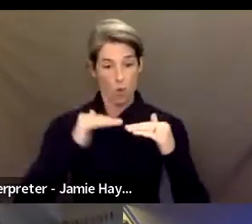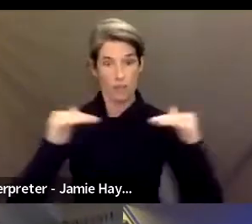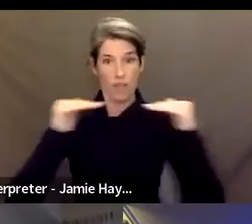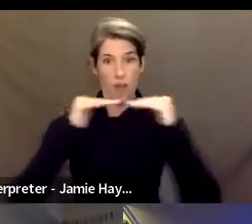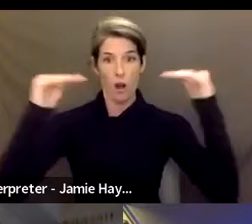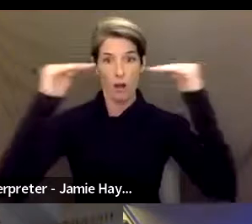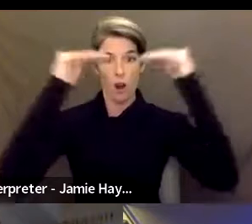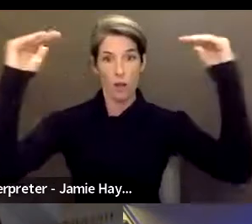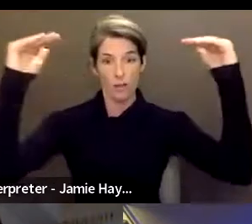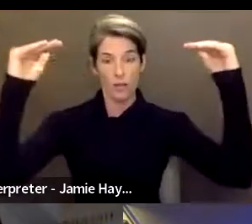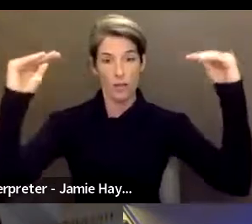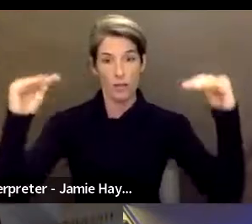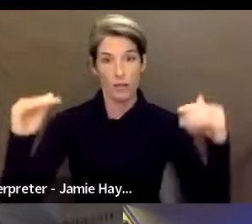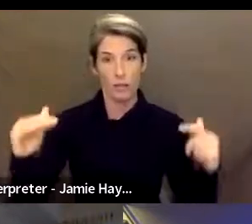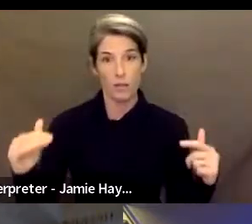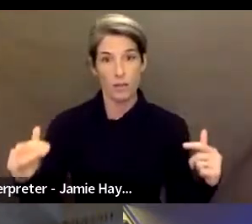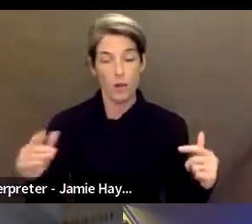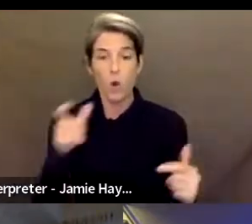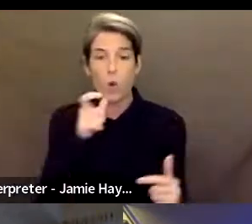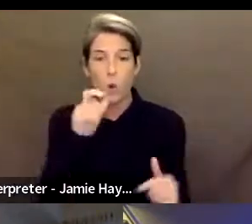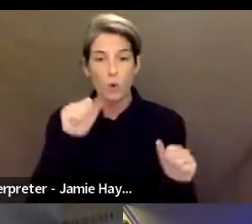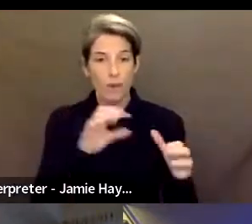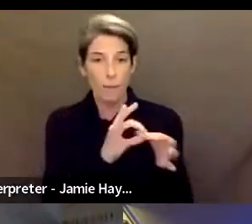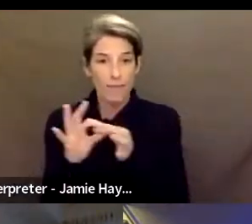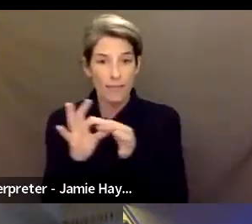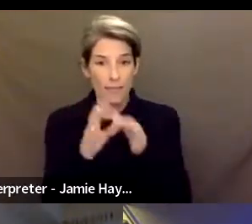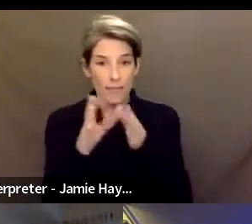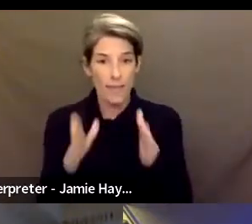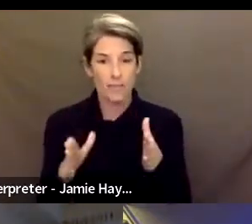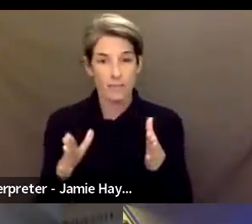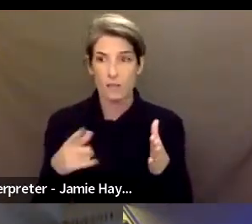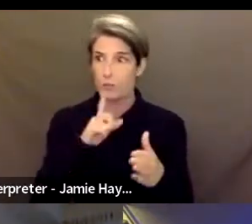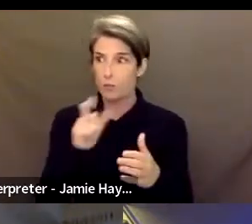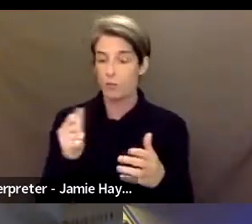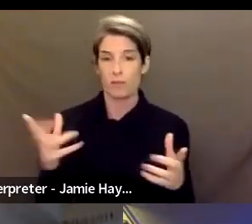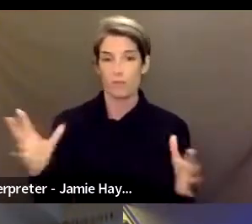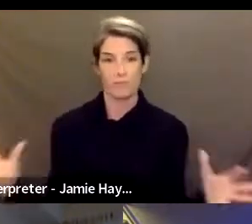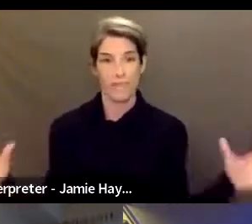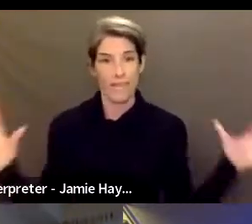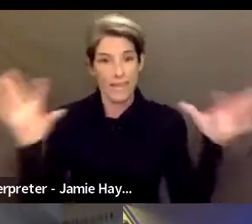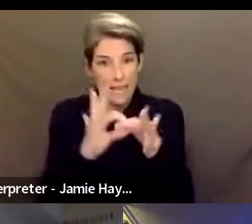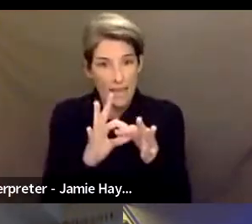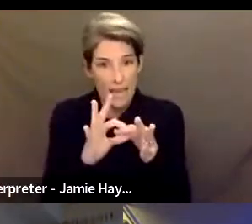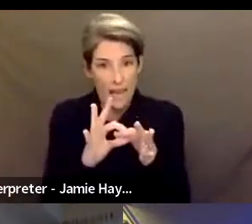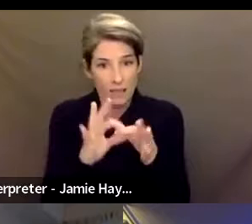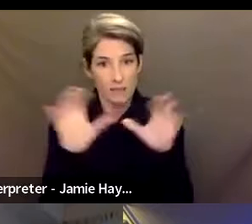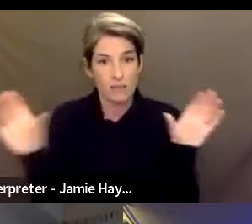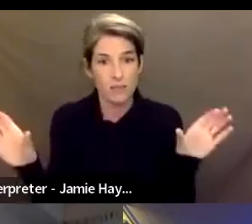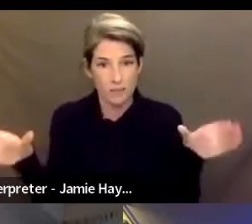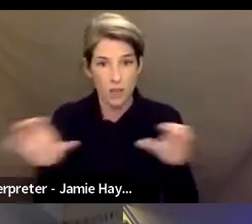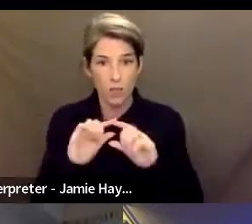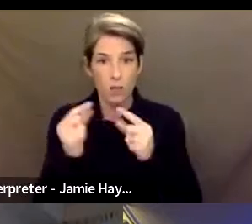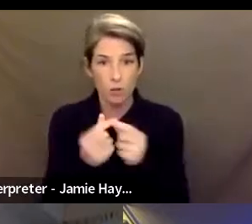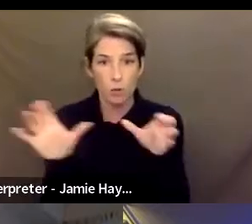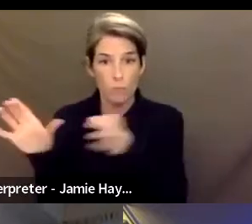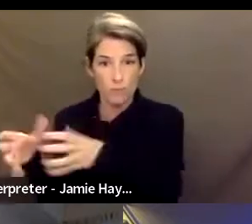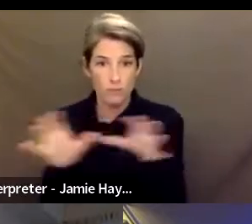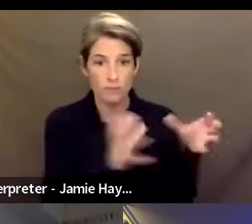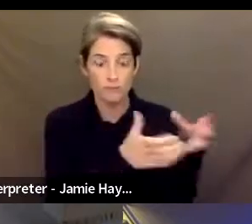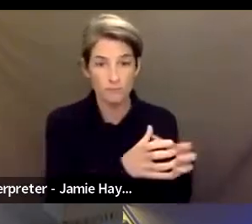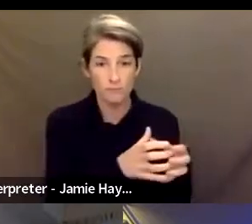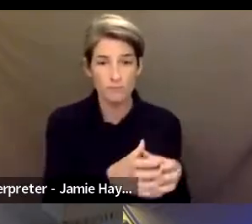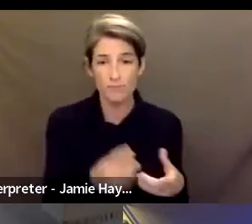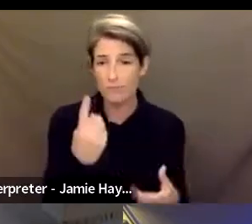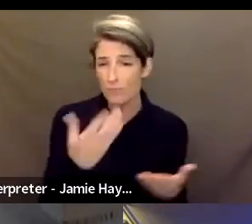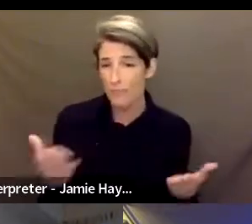that liaison to bridge that gap? And so one thing that I'm